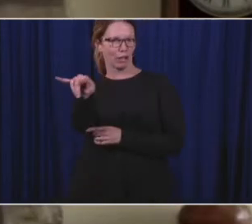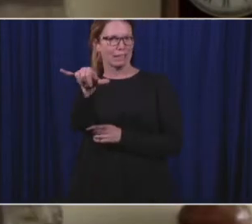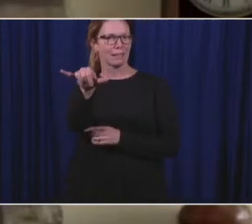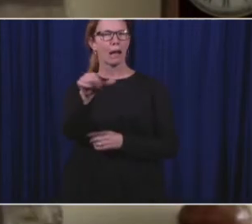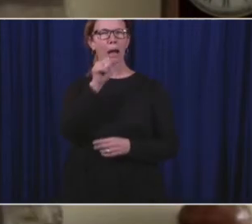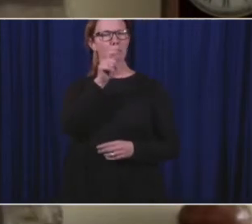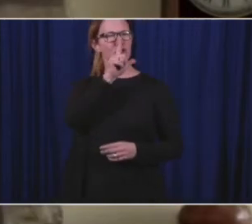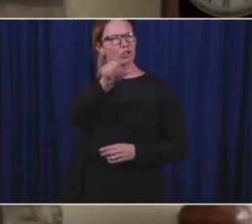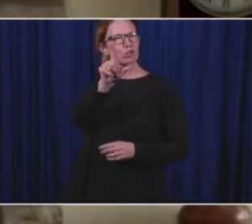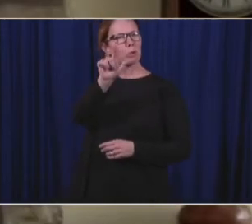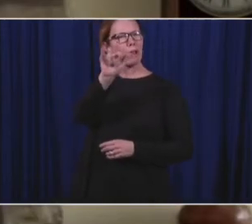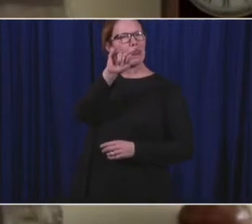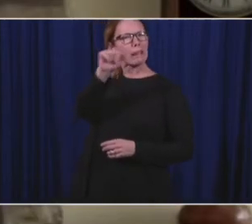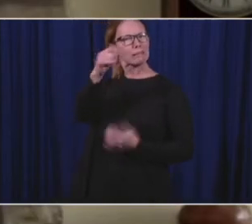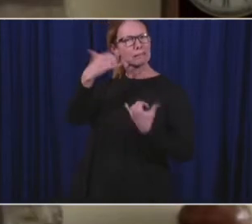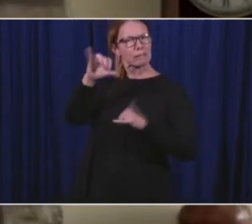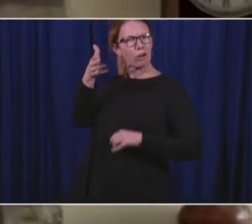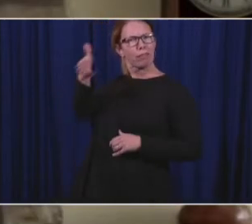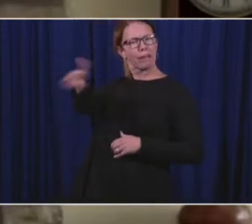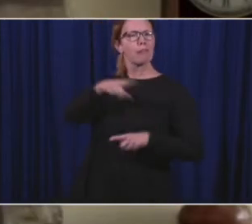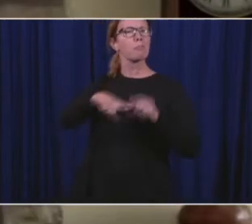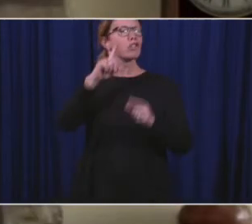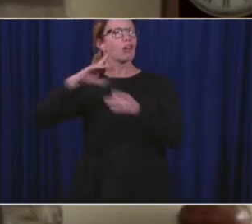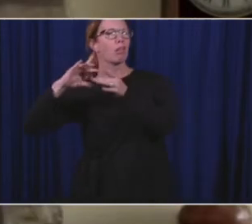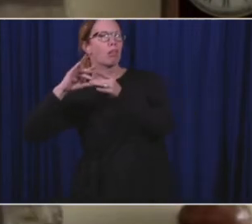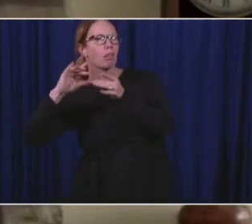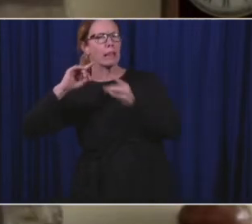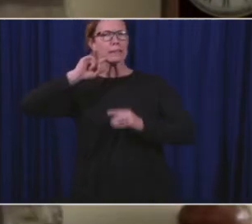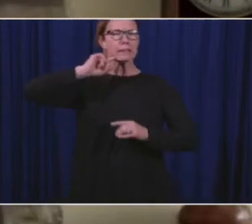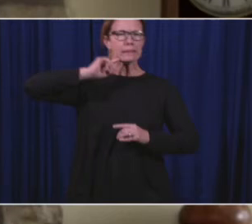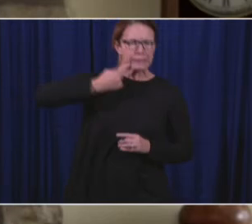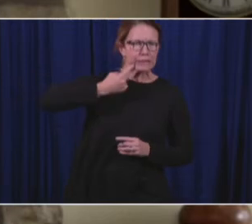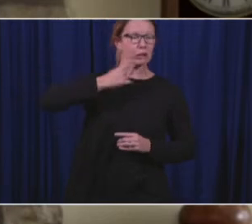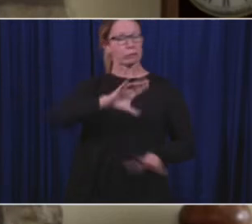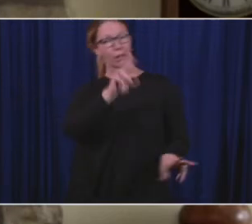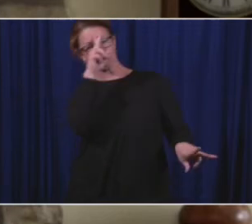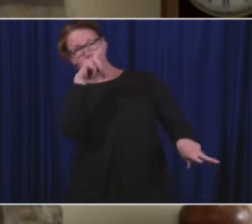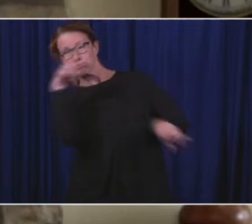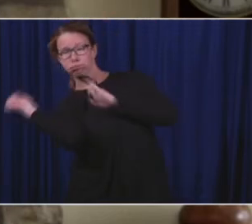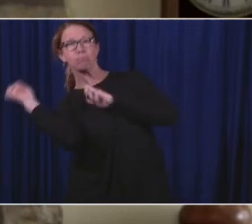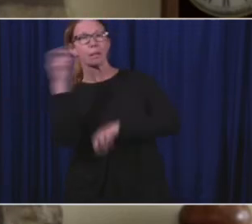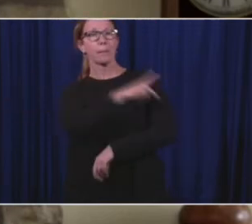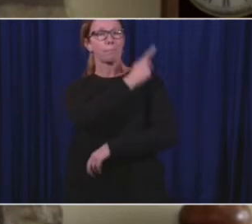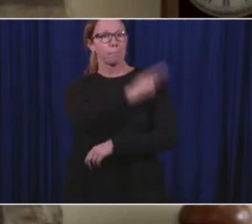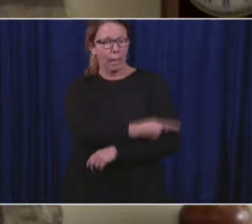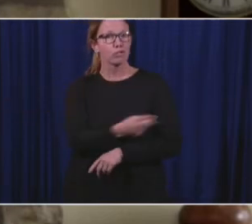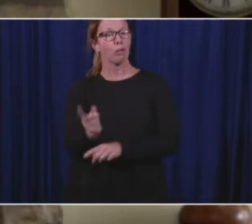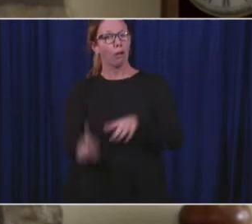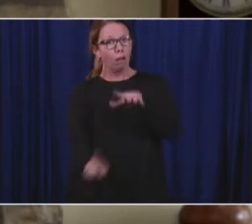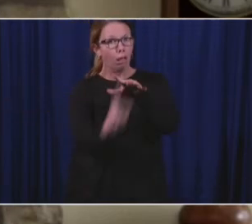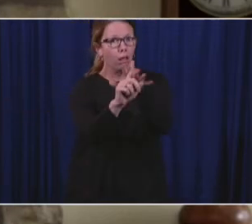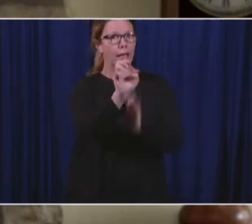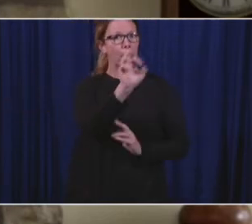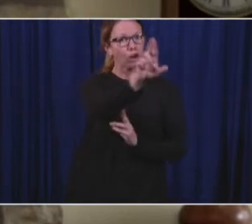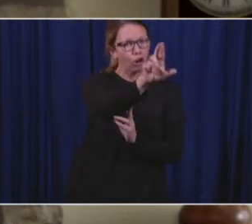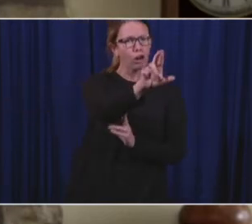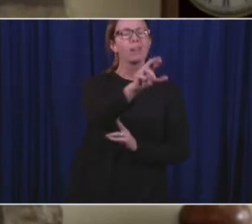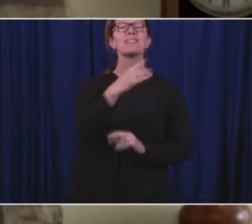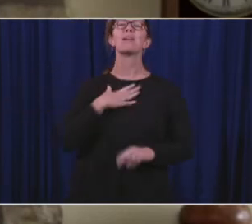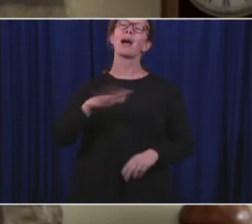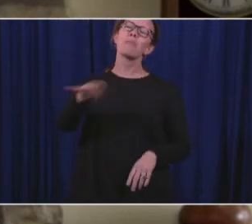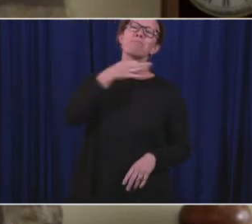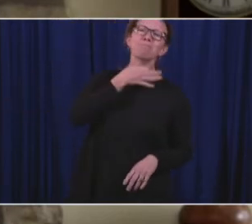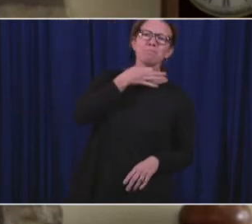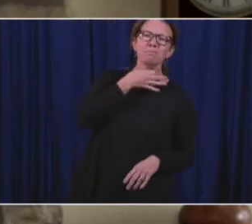she mentioned that critically ill patients are being held in the emergency room at our hospital. And I wanted to know if that's